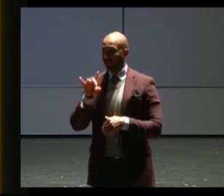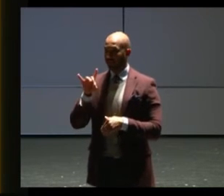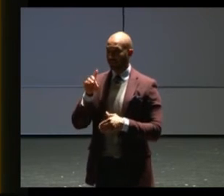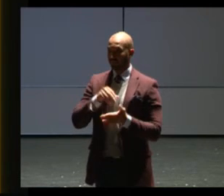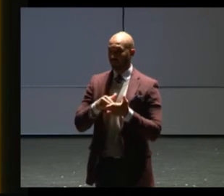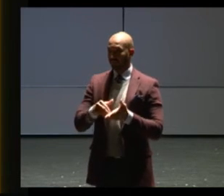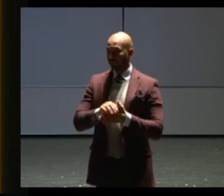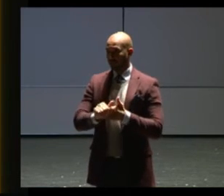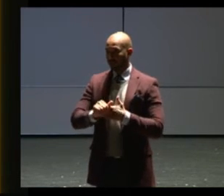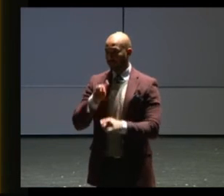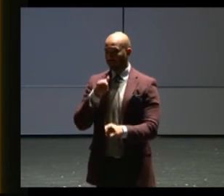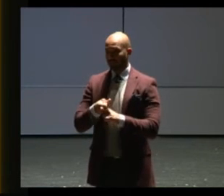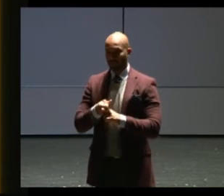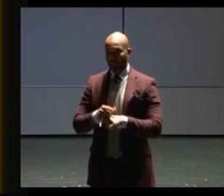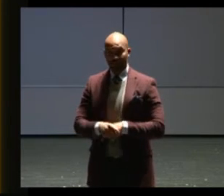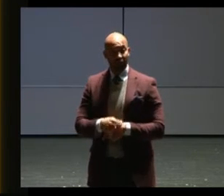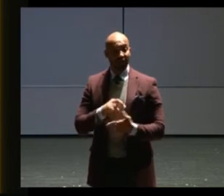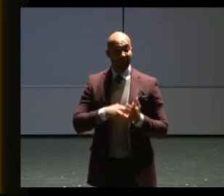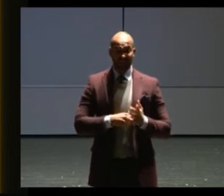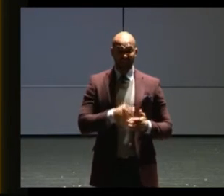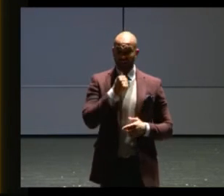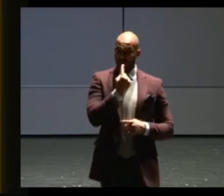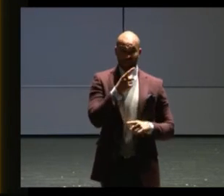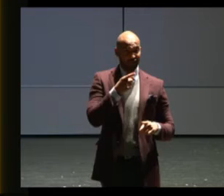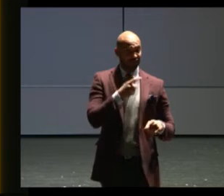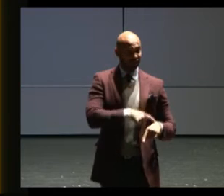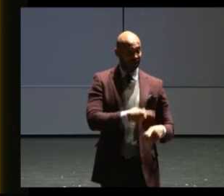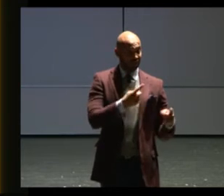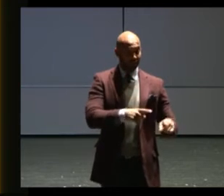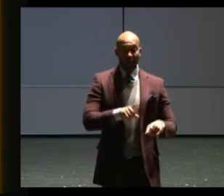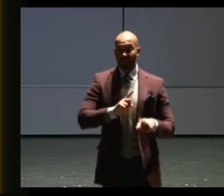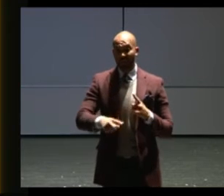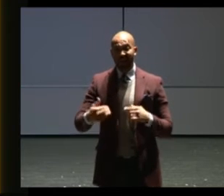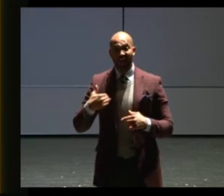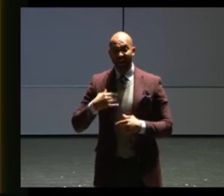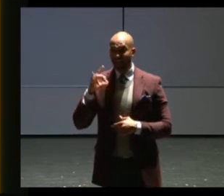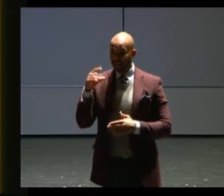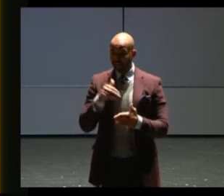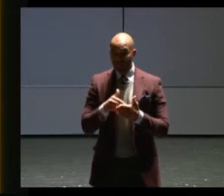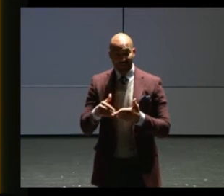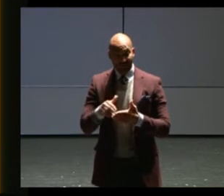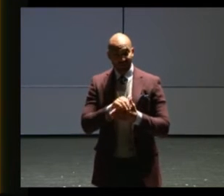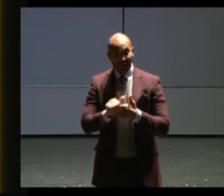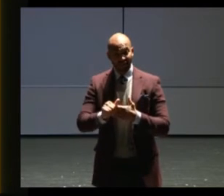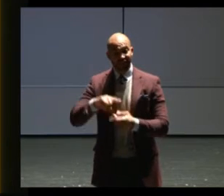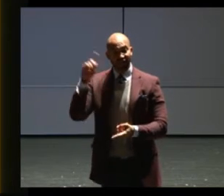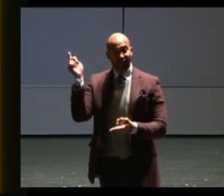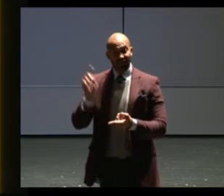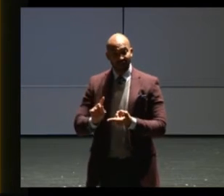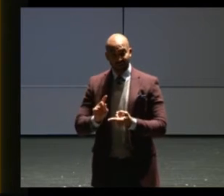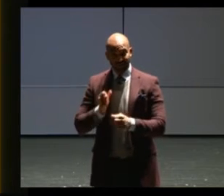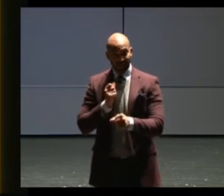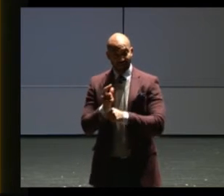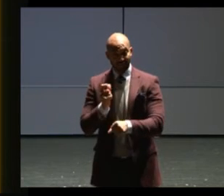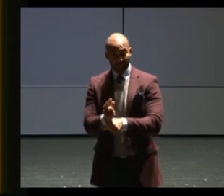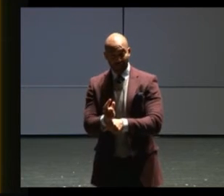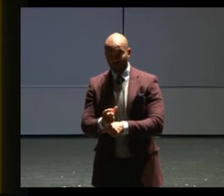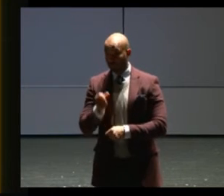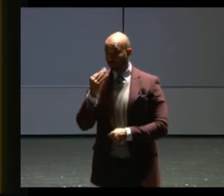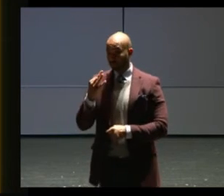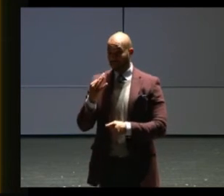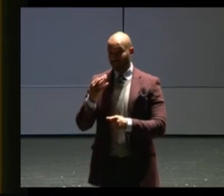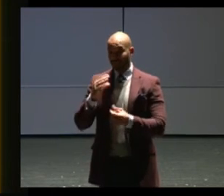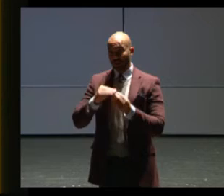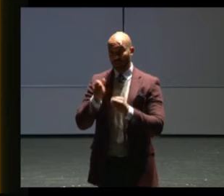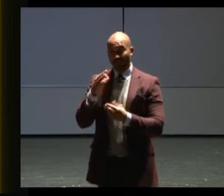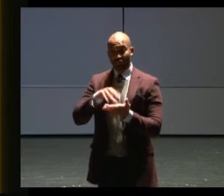impact. And that's not one time. That means going forward, we've got $8 million less on an annual operating basis. If enrollments continue